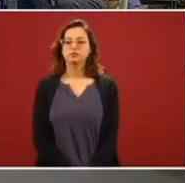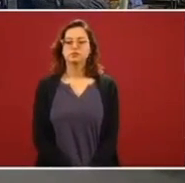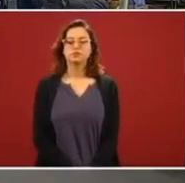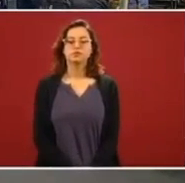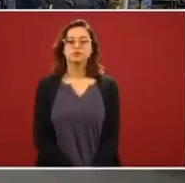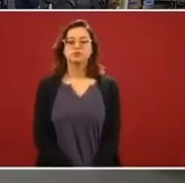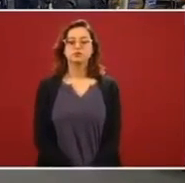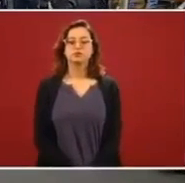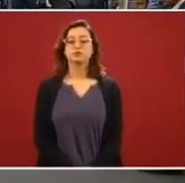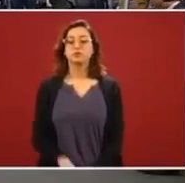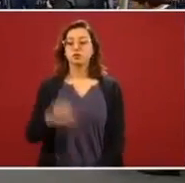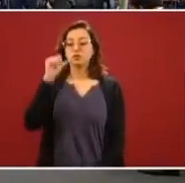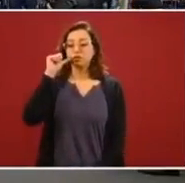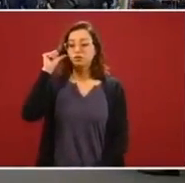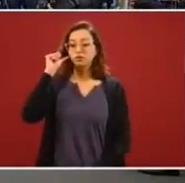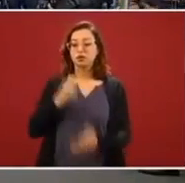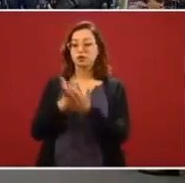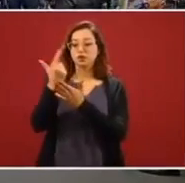¿Quedó una lista ayer?